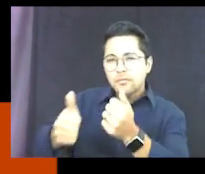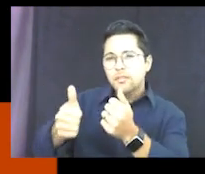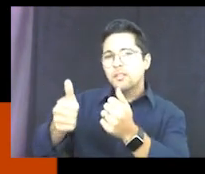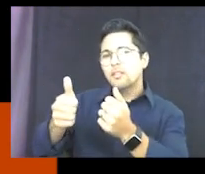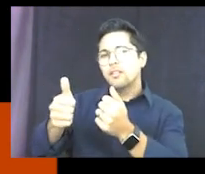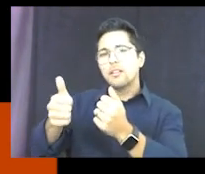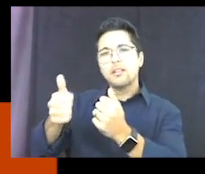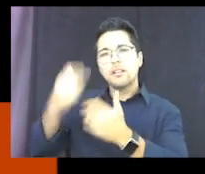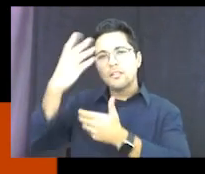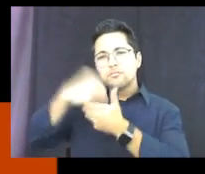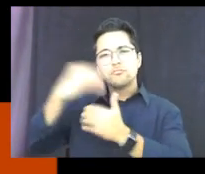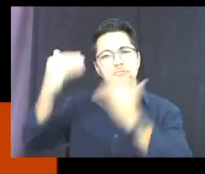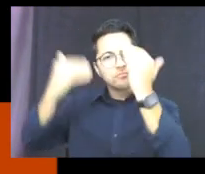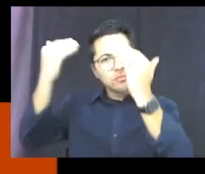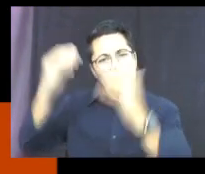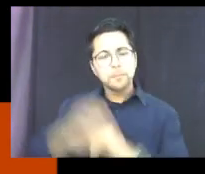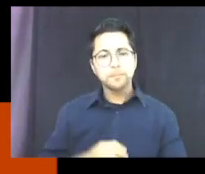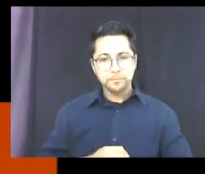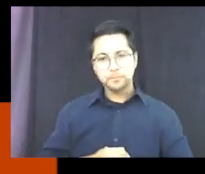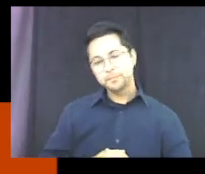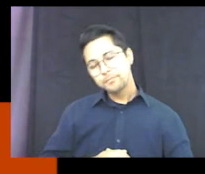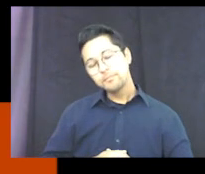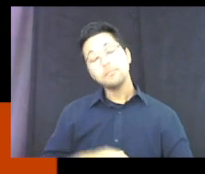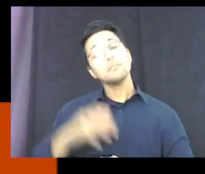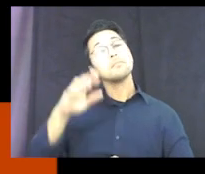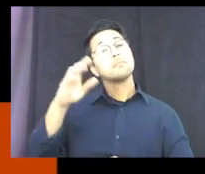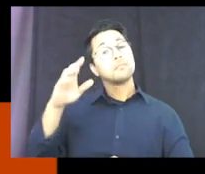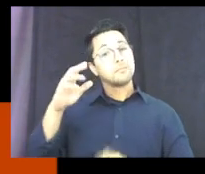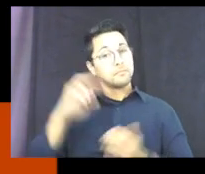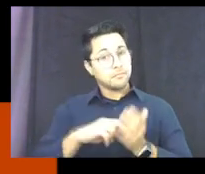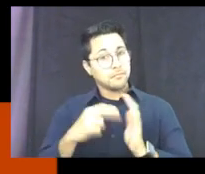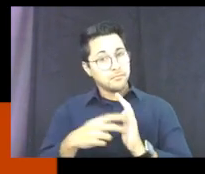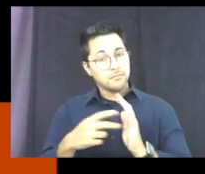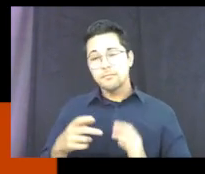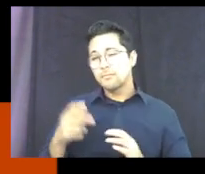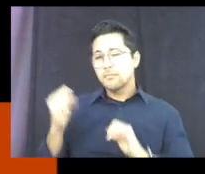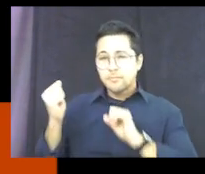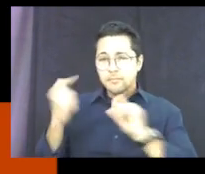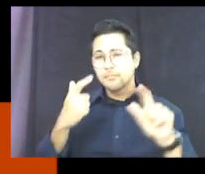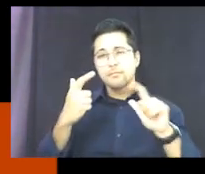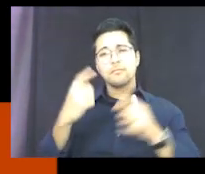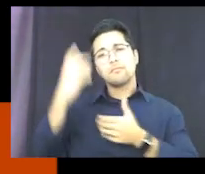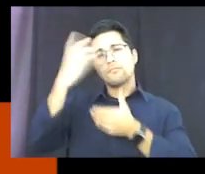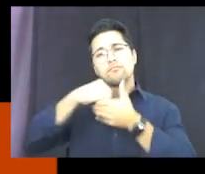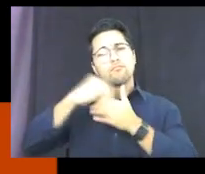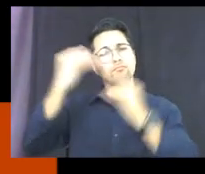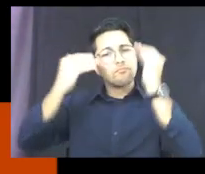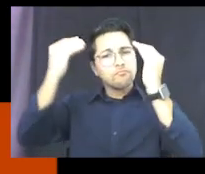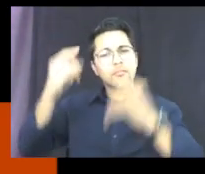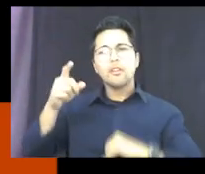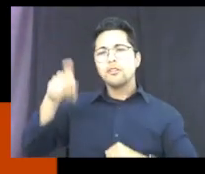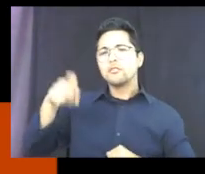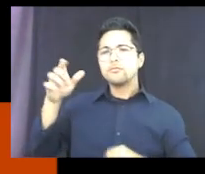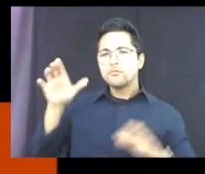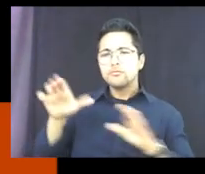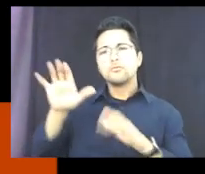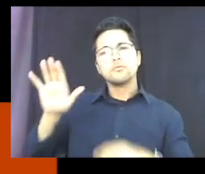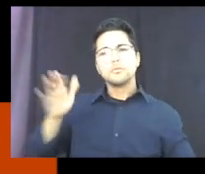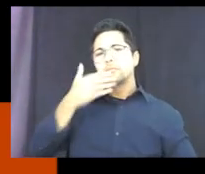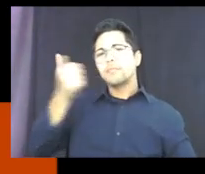my presentation. In the end, all autistic adults should do what is best for